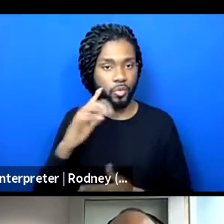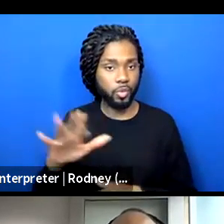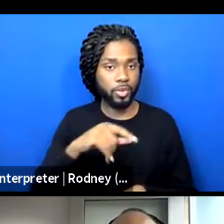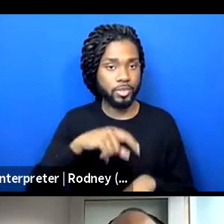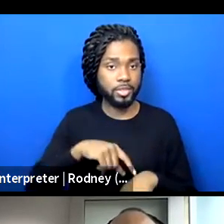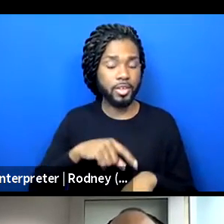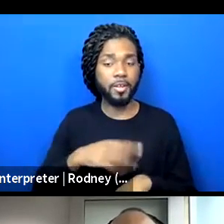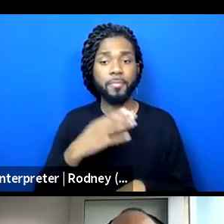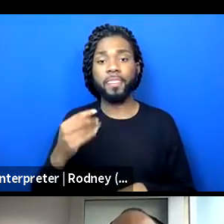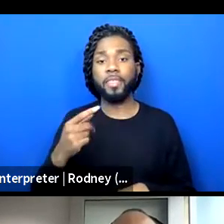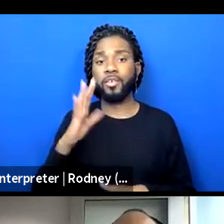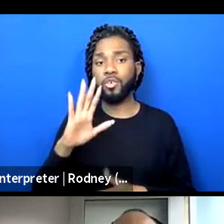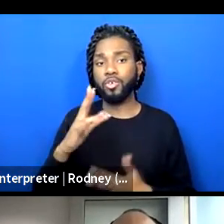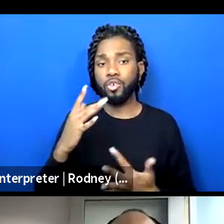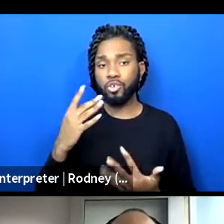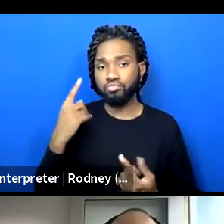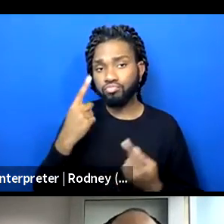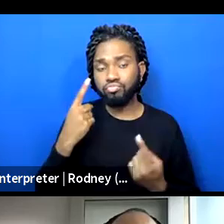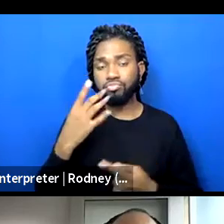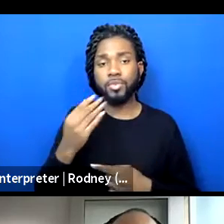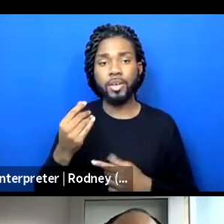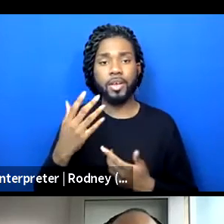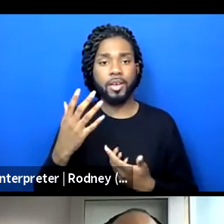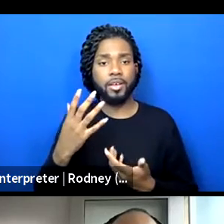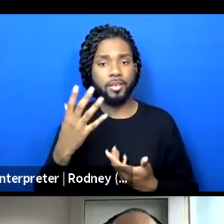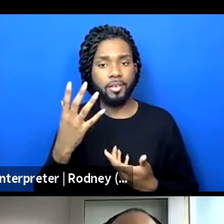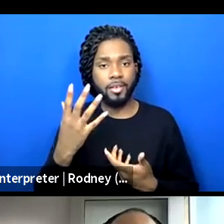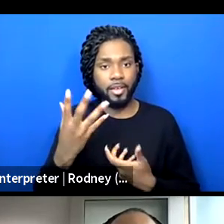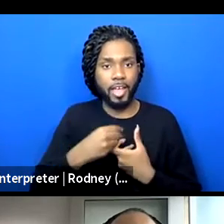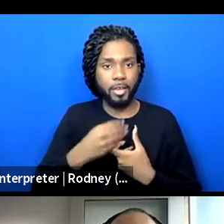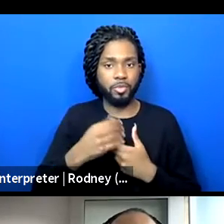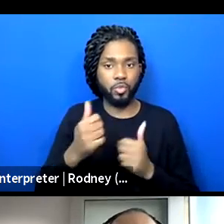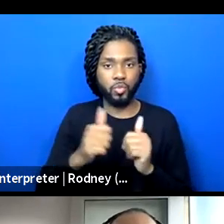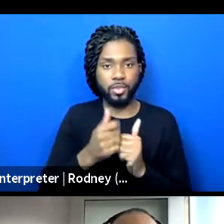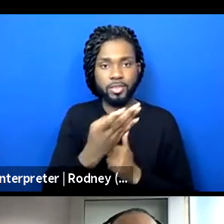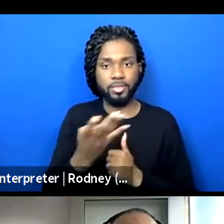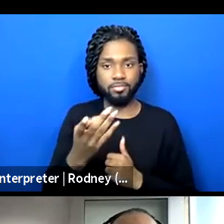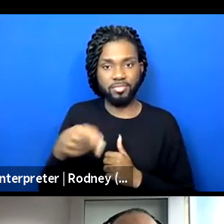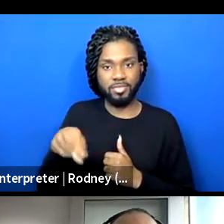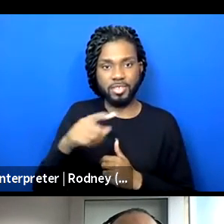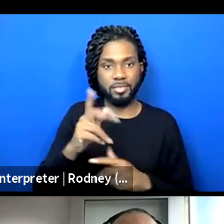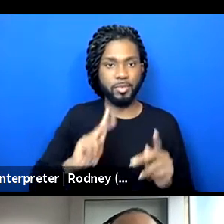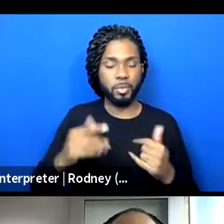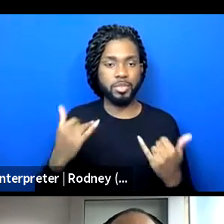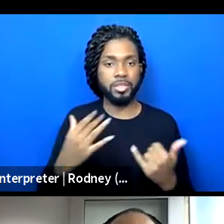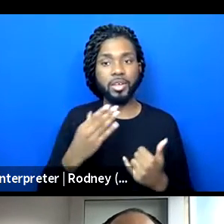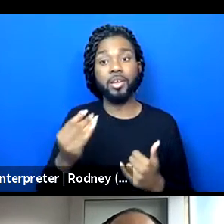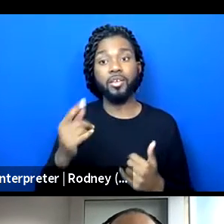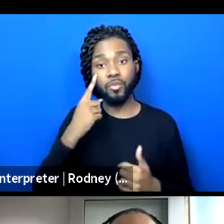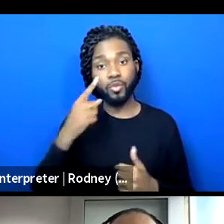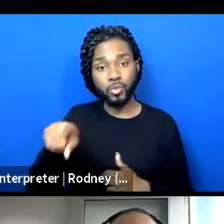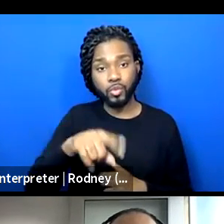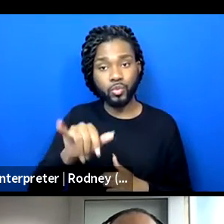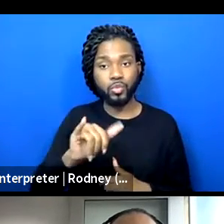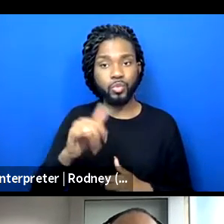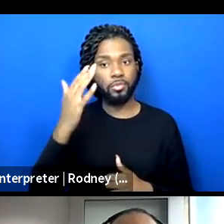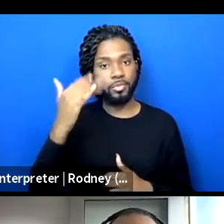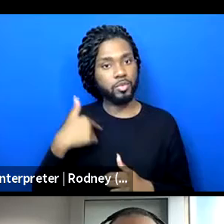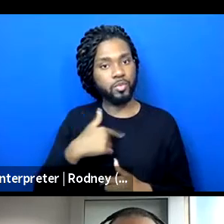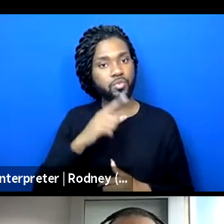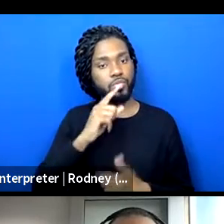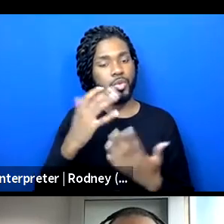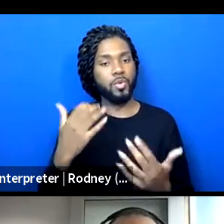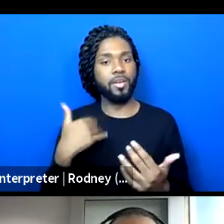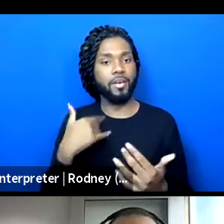and thoughtfulness and engagement of these folks with me today and for all of you, because we really want to have this